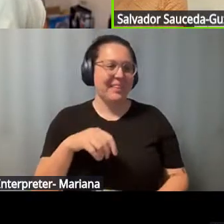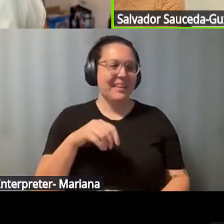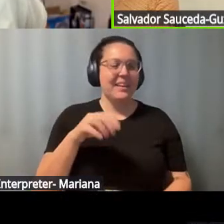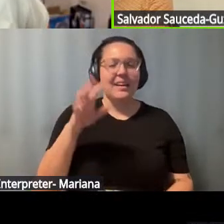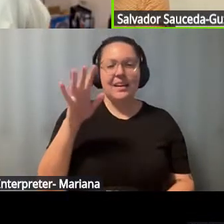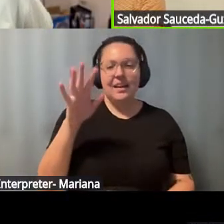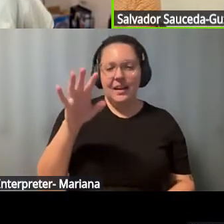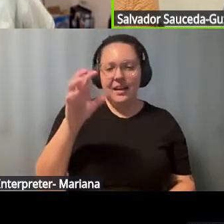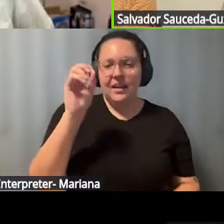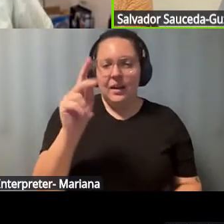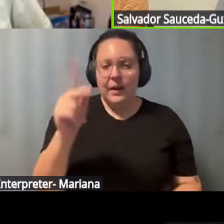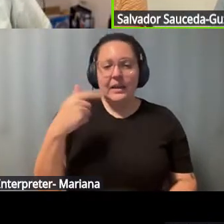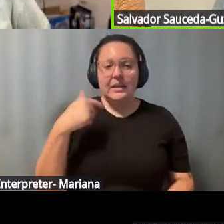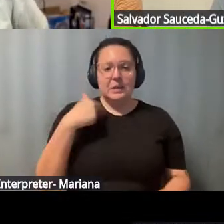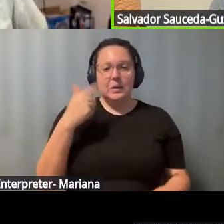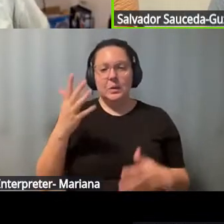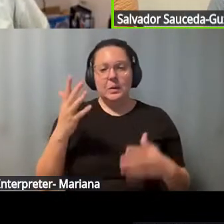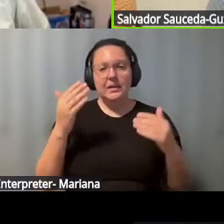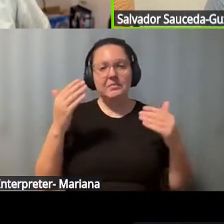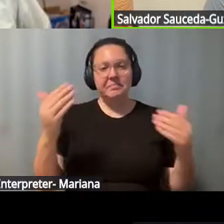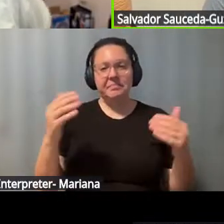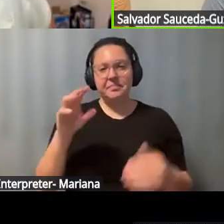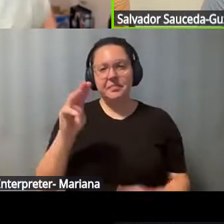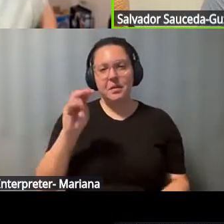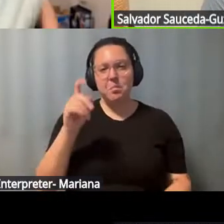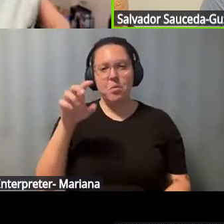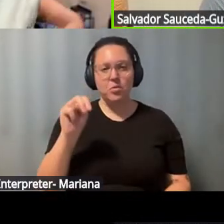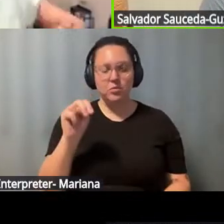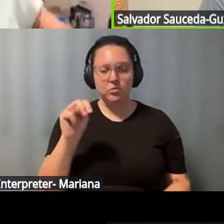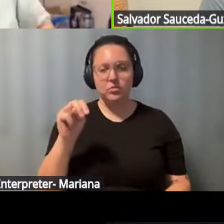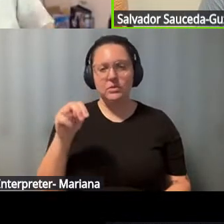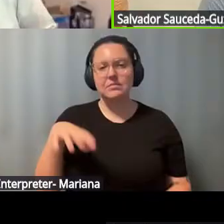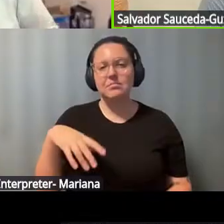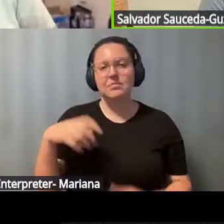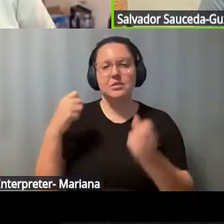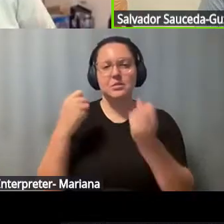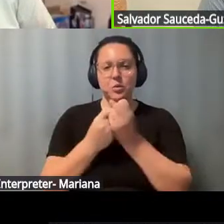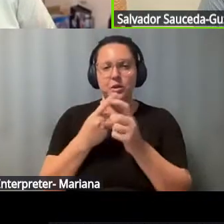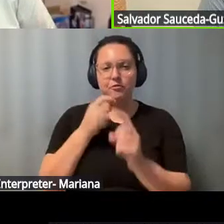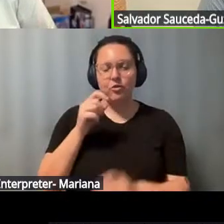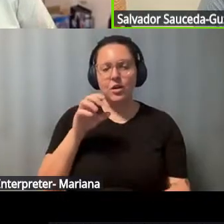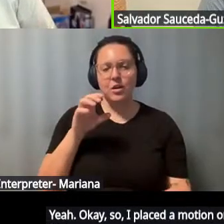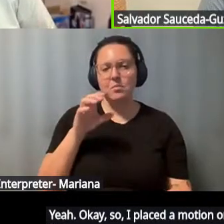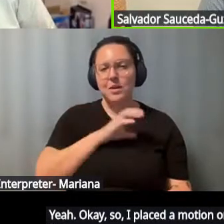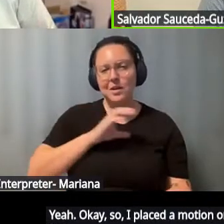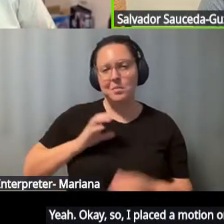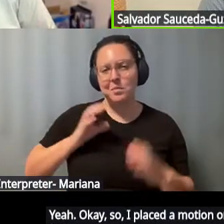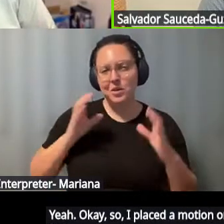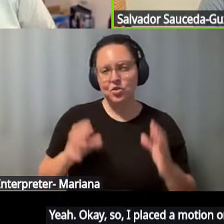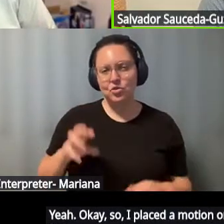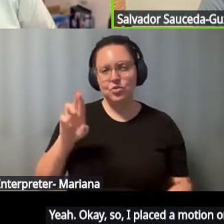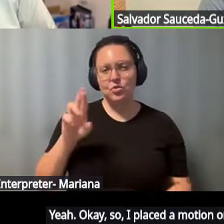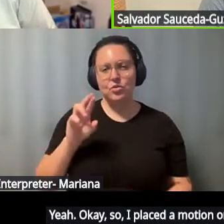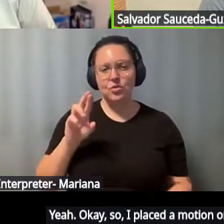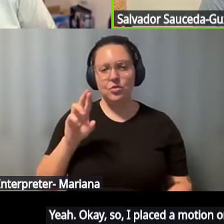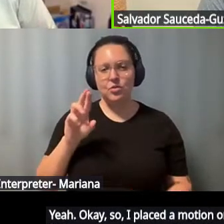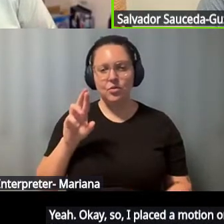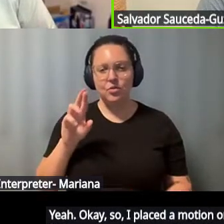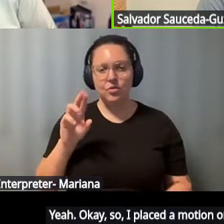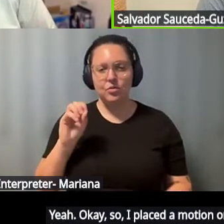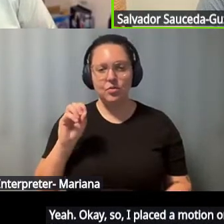on the floor, second by Commissioner Rhodes. We've held a discussion. I'll do the vote. 5D01 is